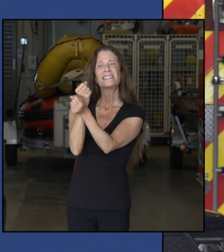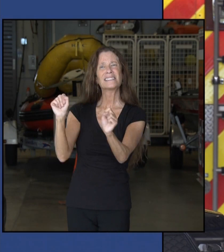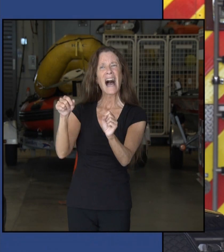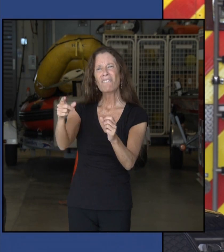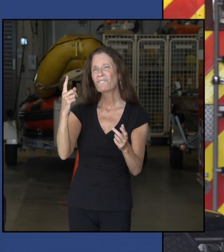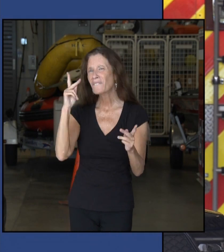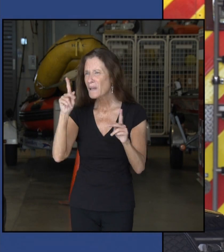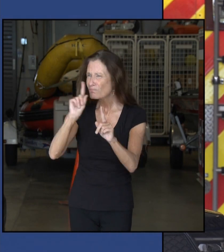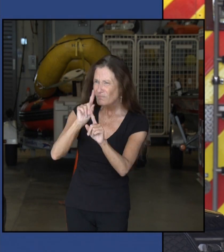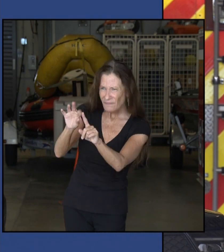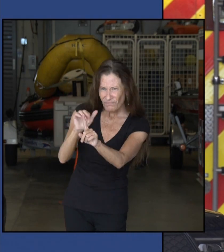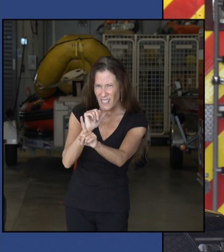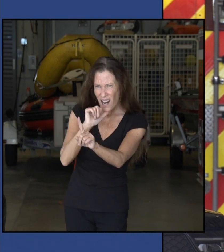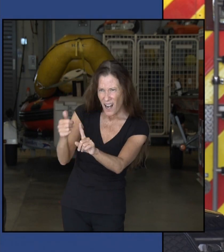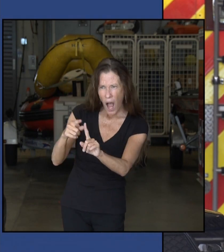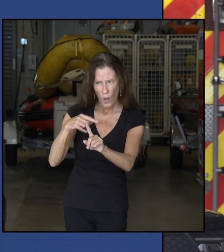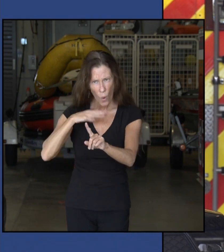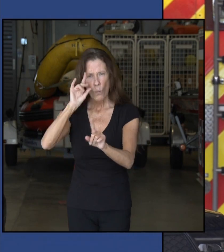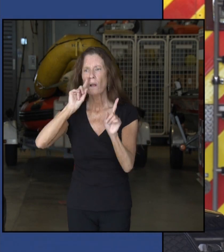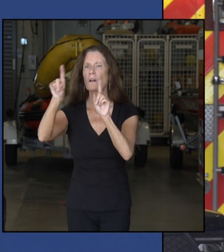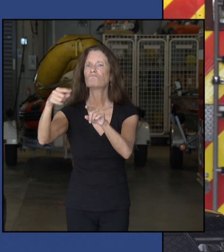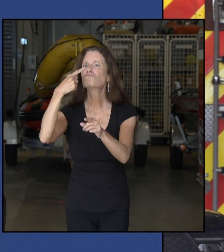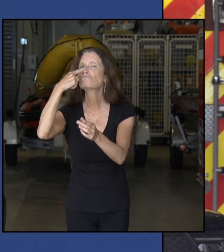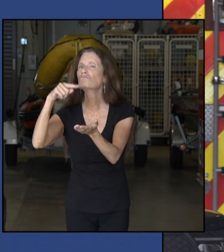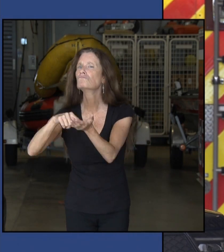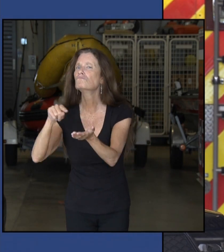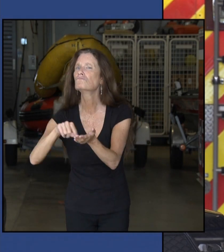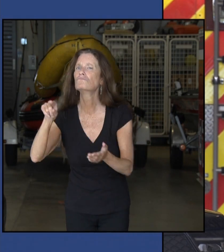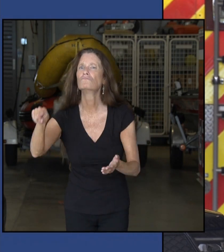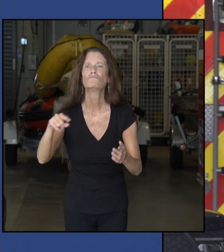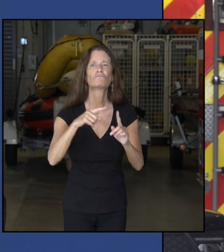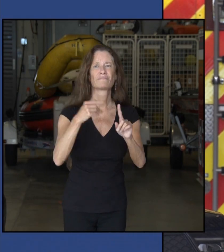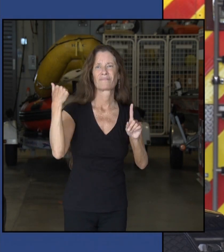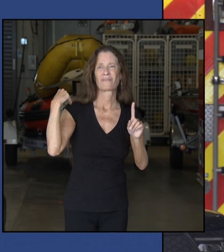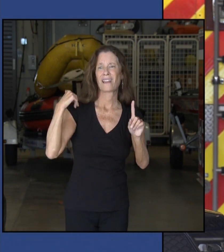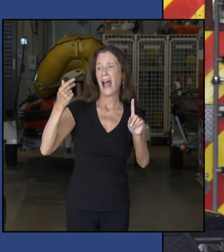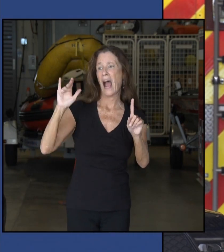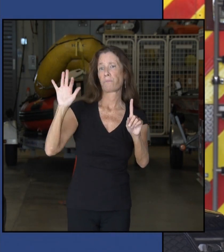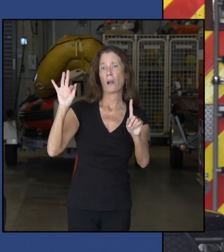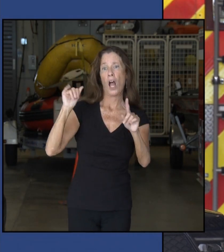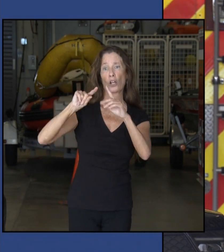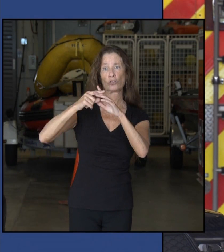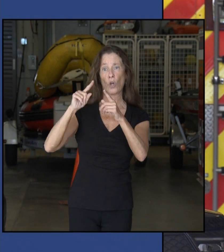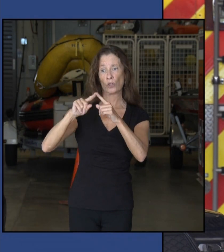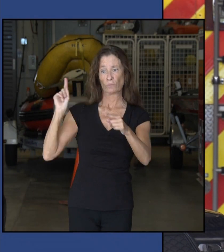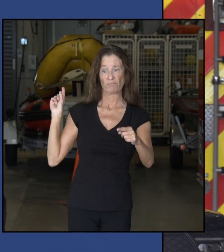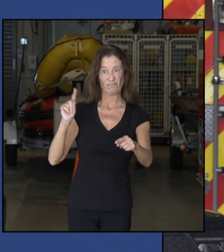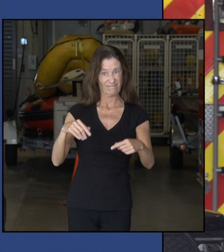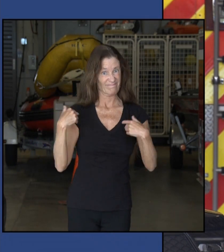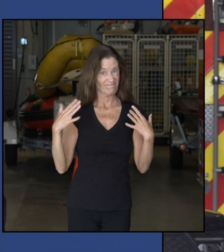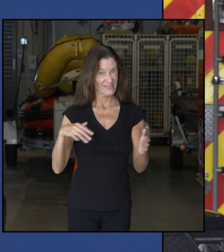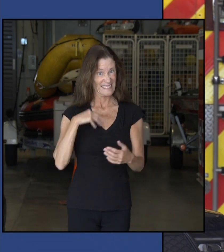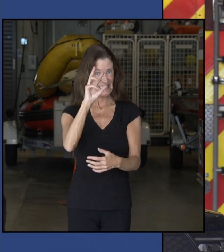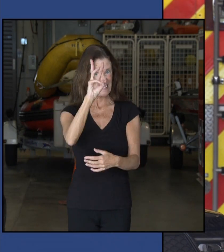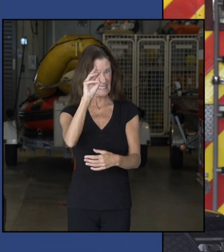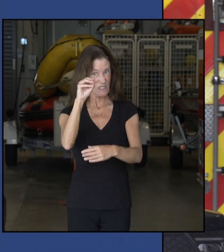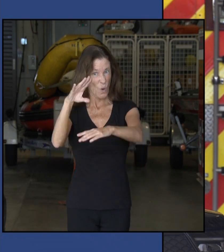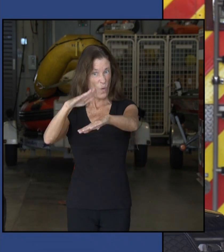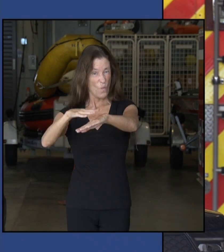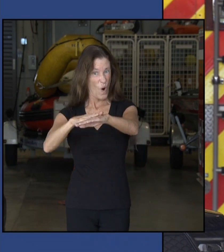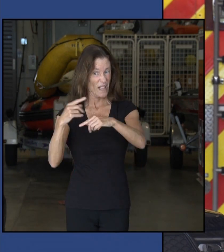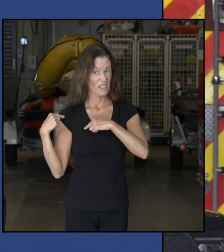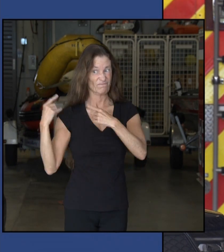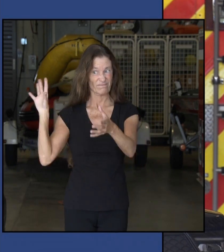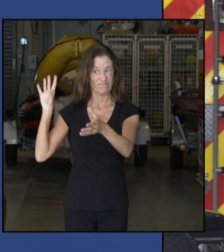approximately 60 warnings since April 19th. Again, our goal is to achieve voluntary compliance